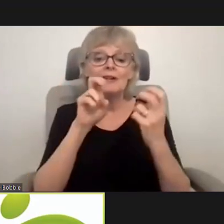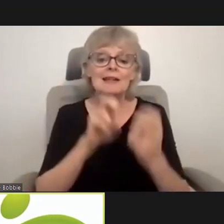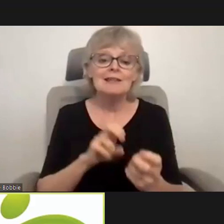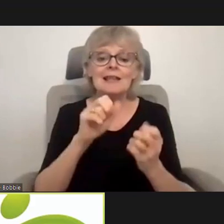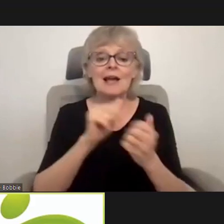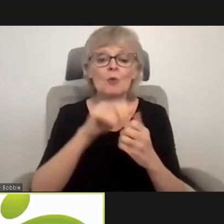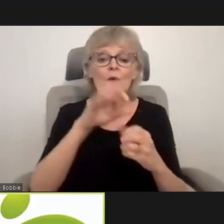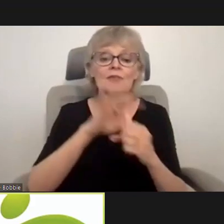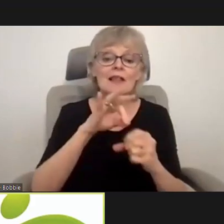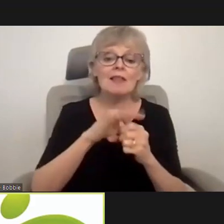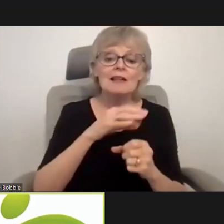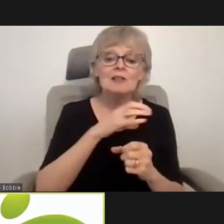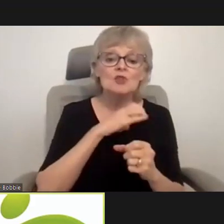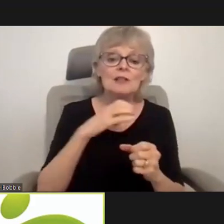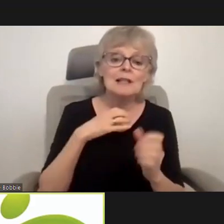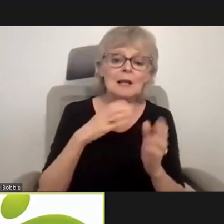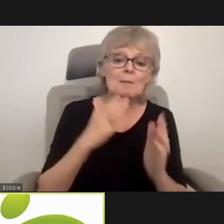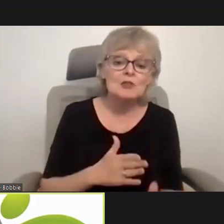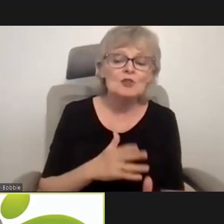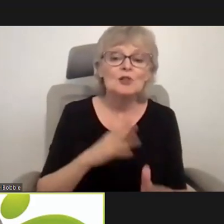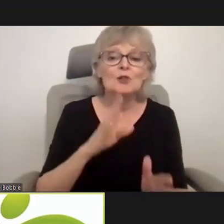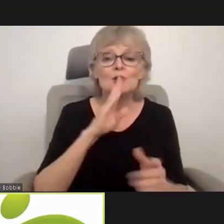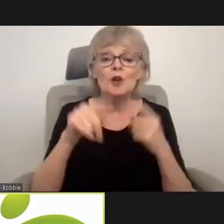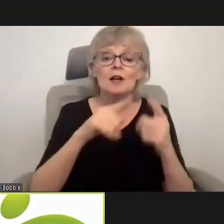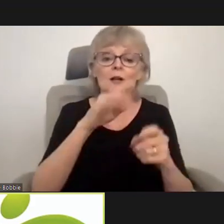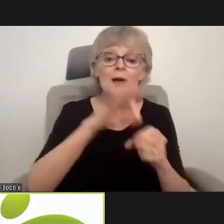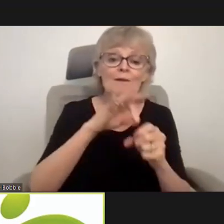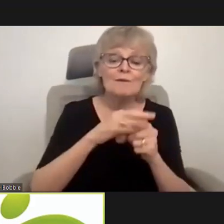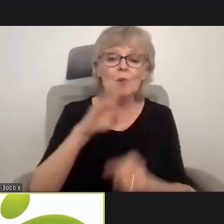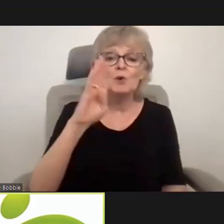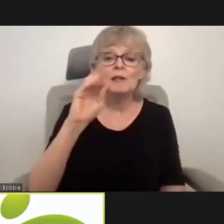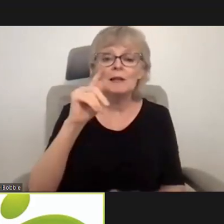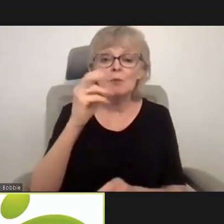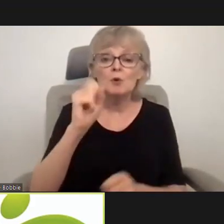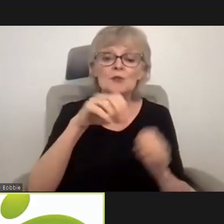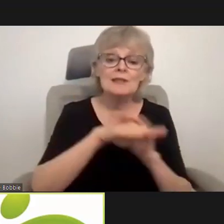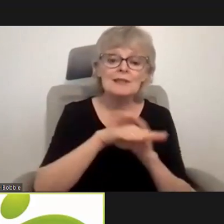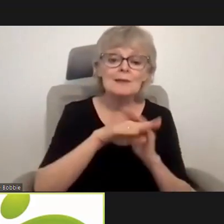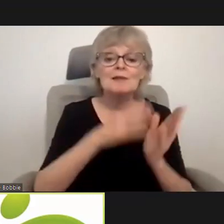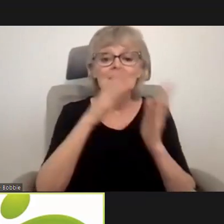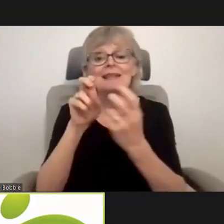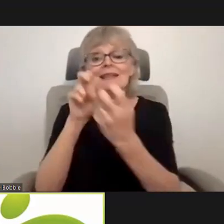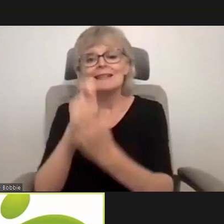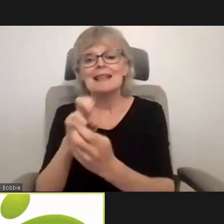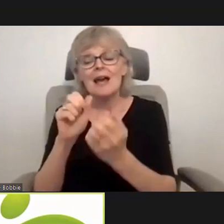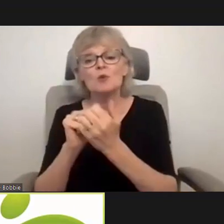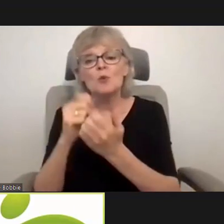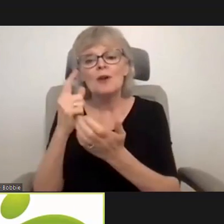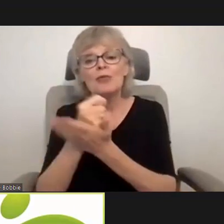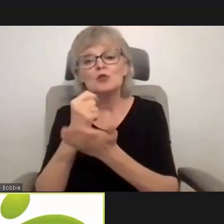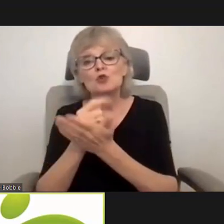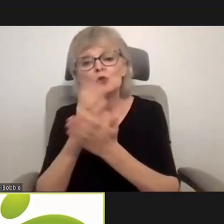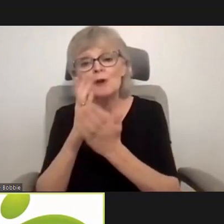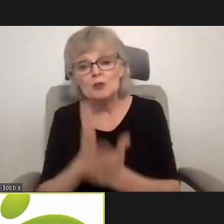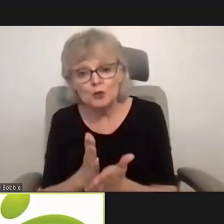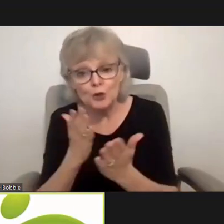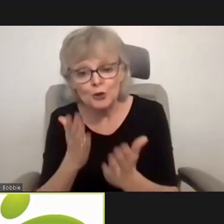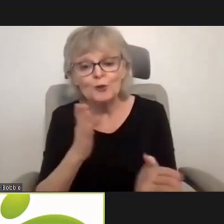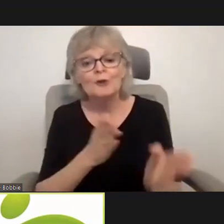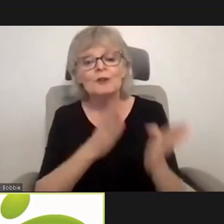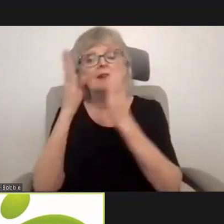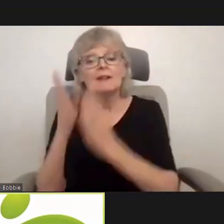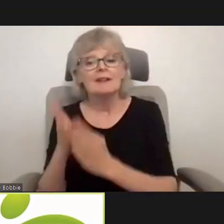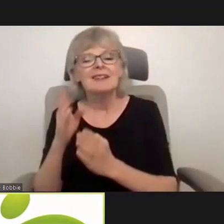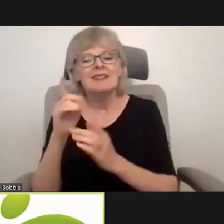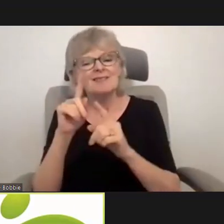elections commissioner to talk about voting and voting booth accessibility. All of these were things that people need to know.